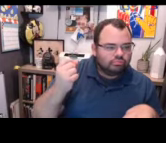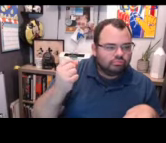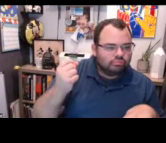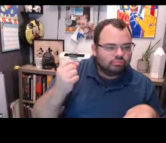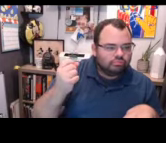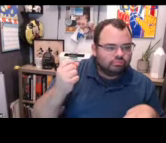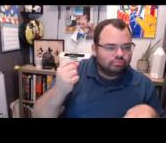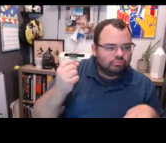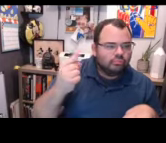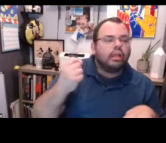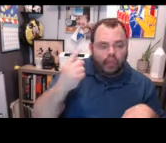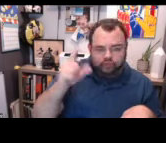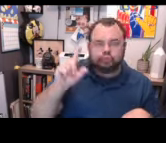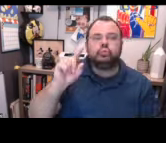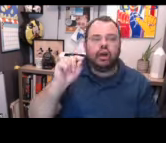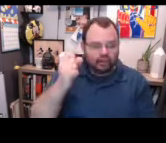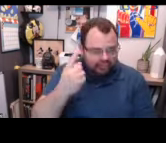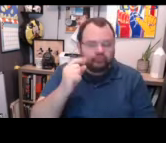11?